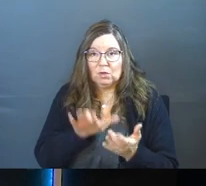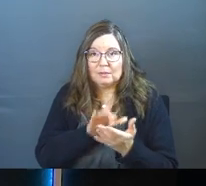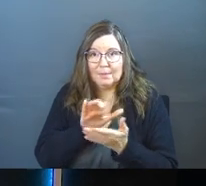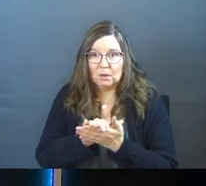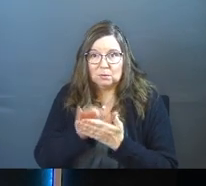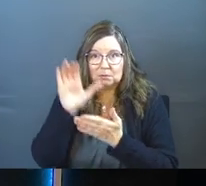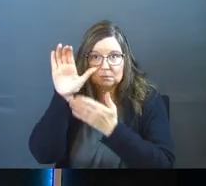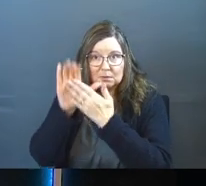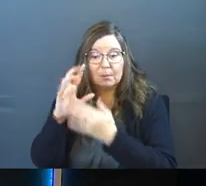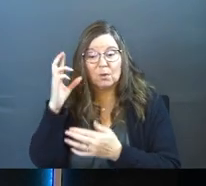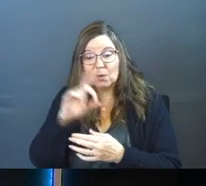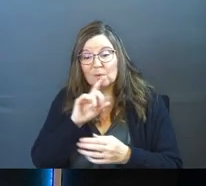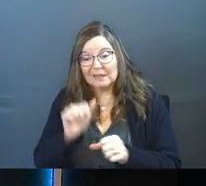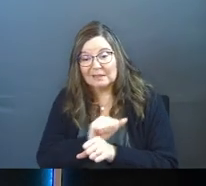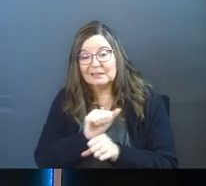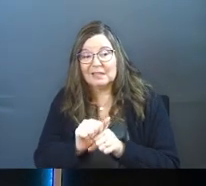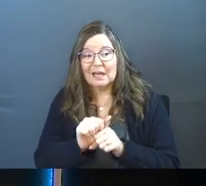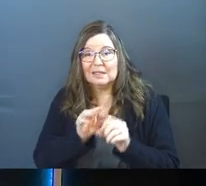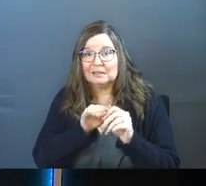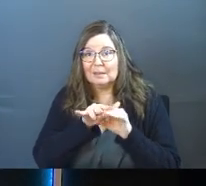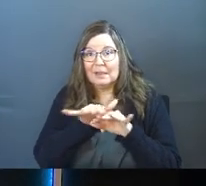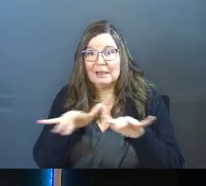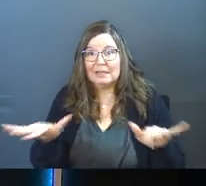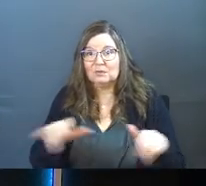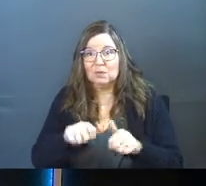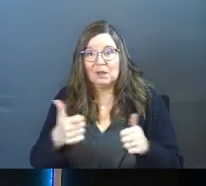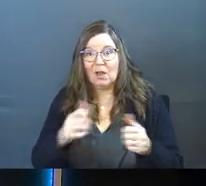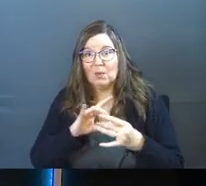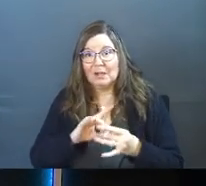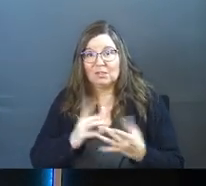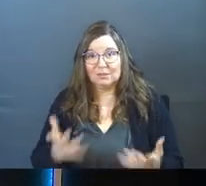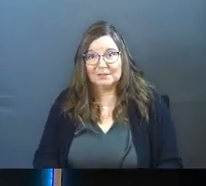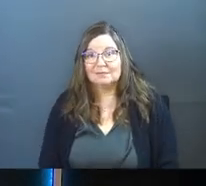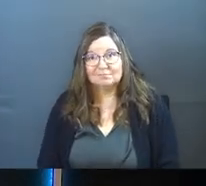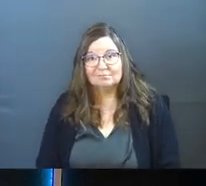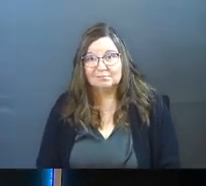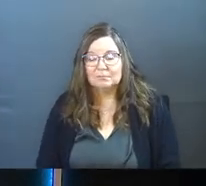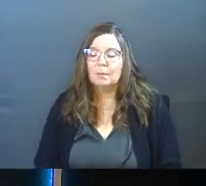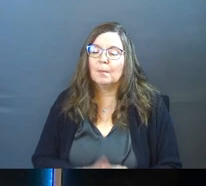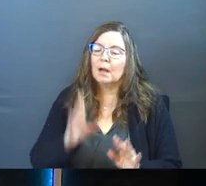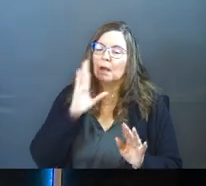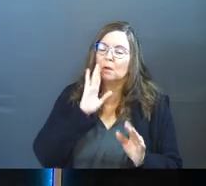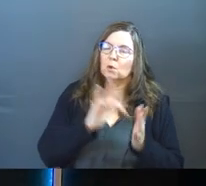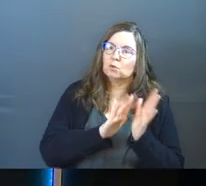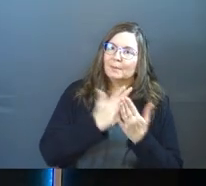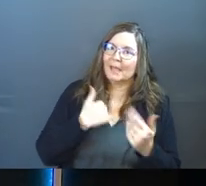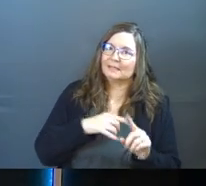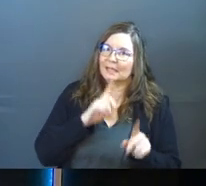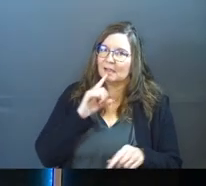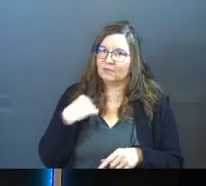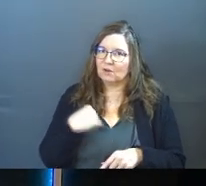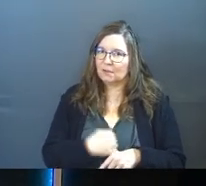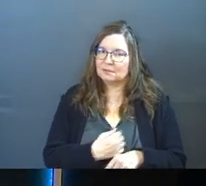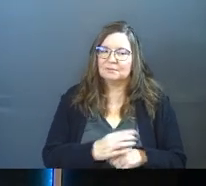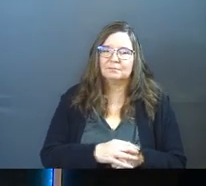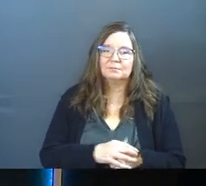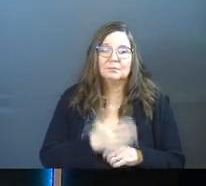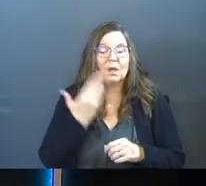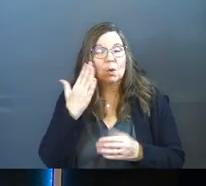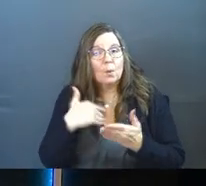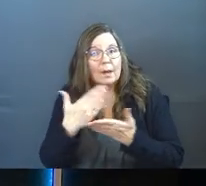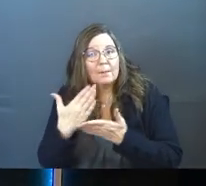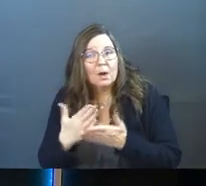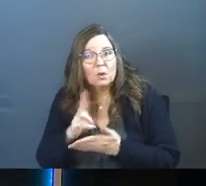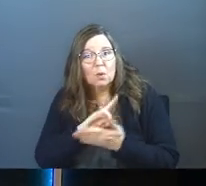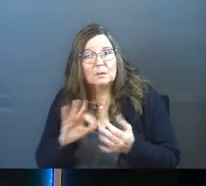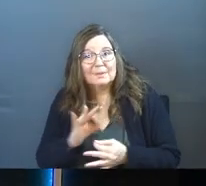spouse. But really, it does just bleed over into all of our other relationships. But I know that Scripture has an answer for us. So I don't know what